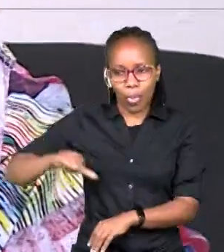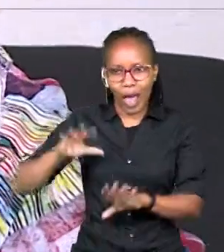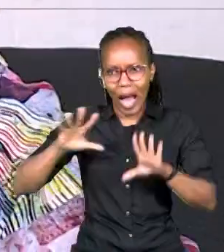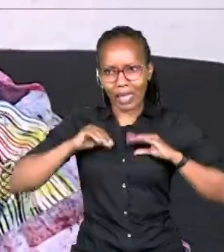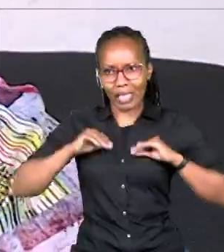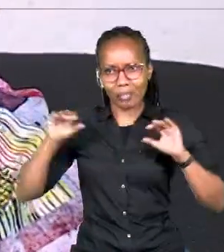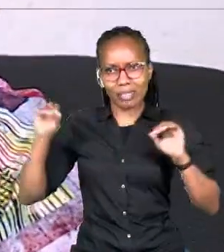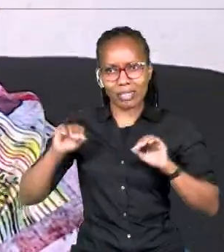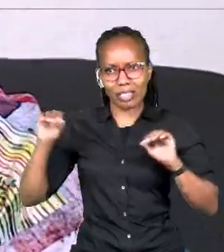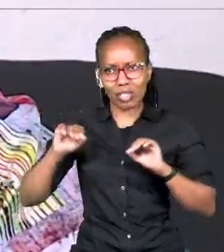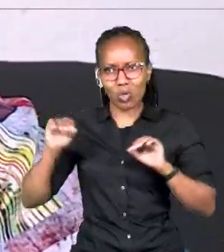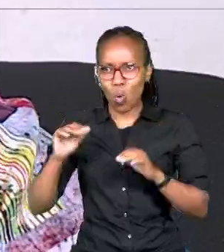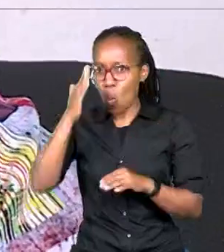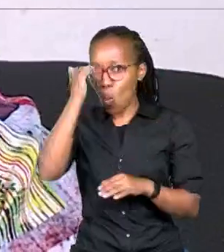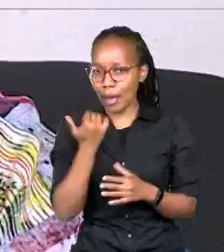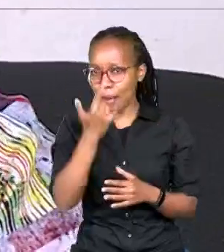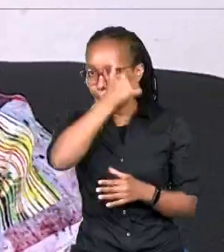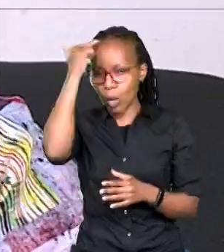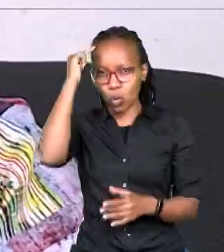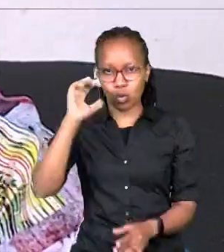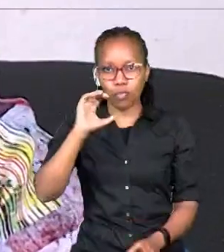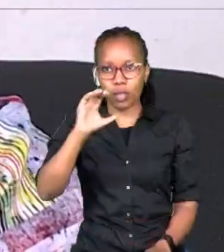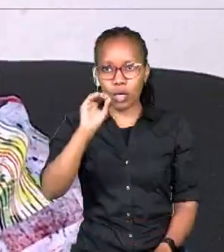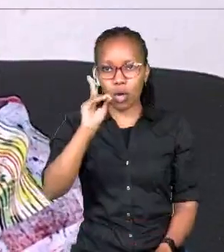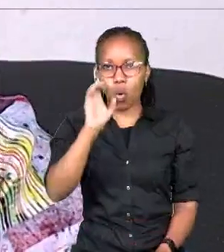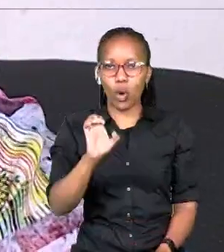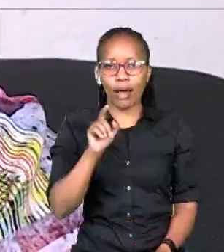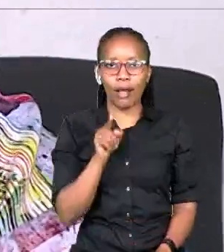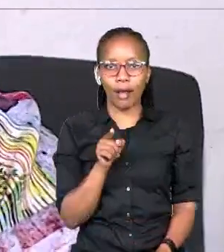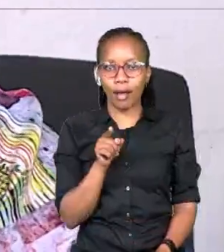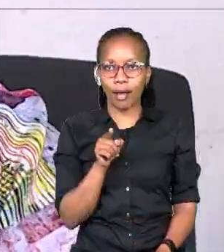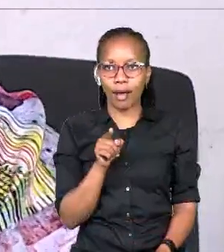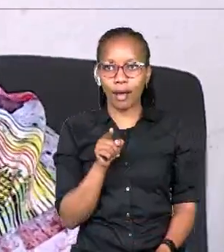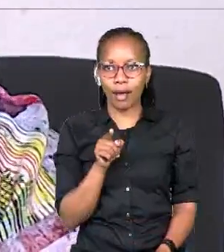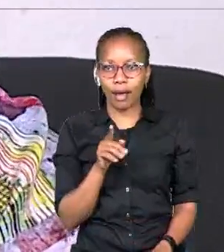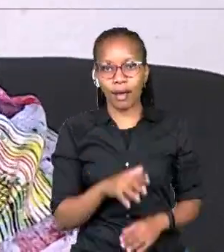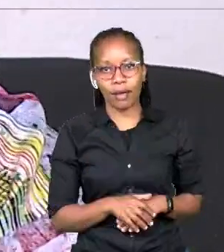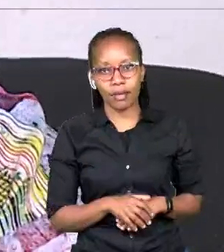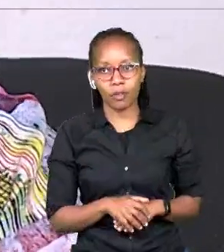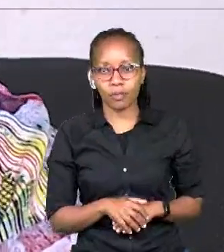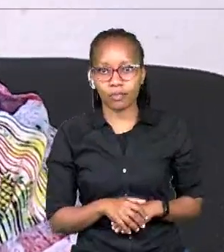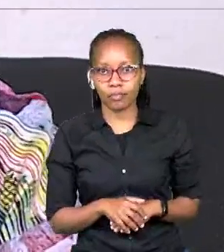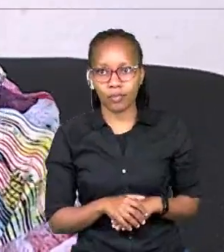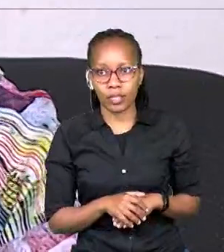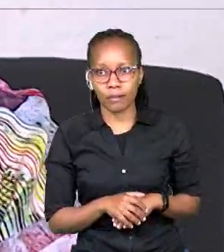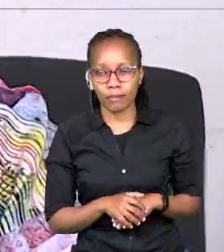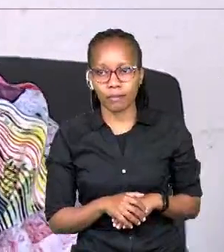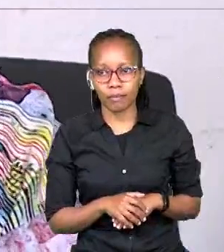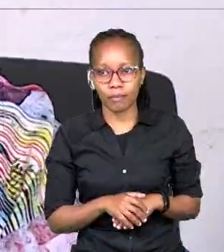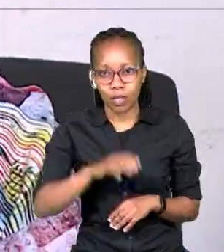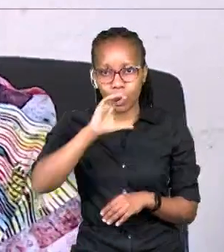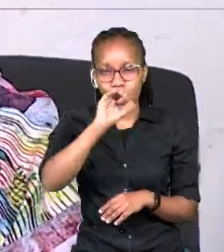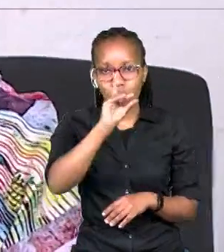they call it prostitution, it's the penal code. Yes, and we've had a case challenging this penal